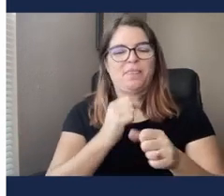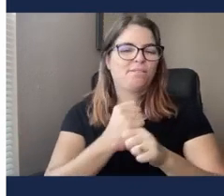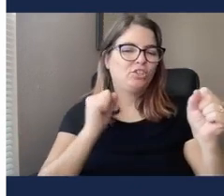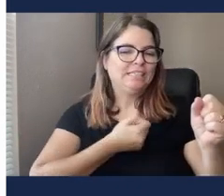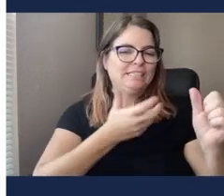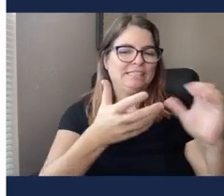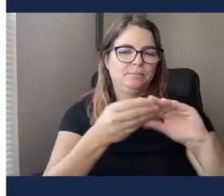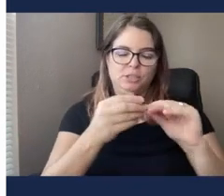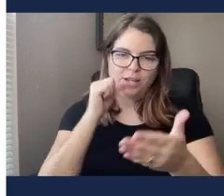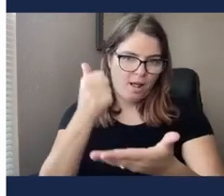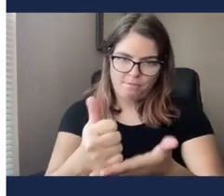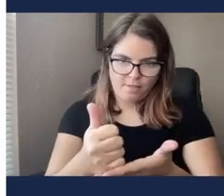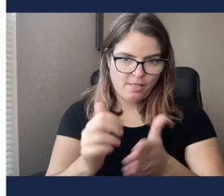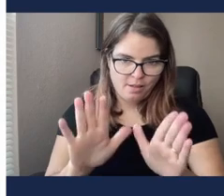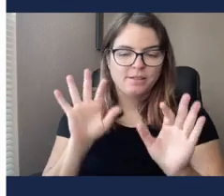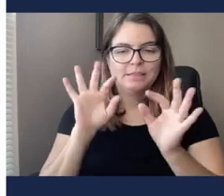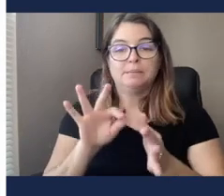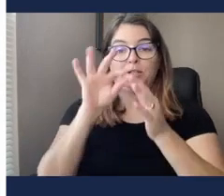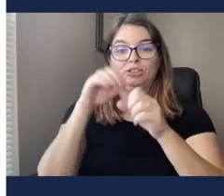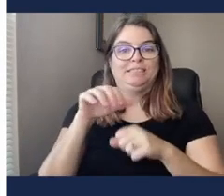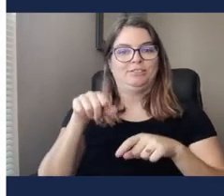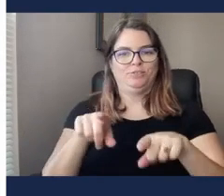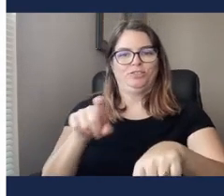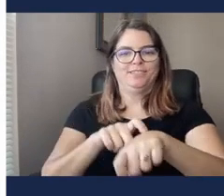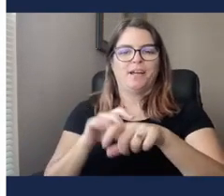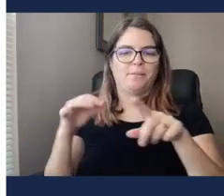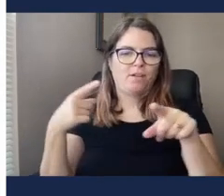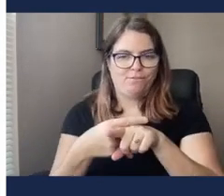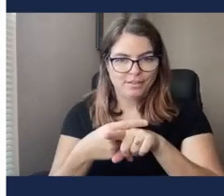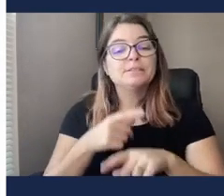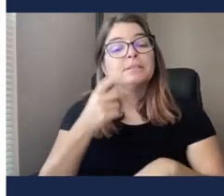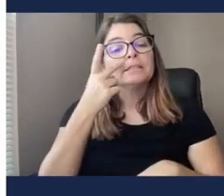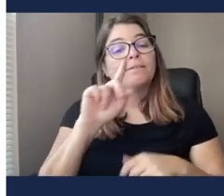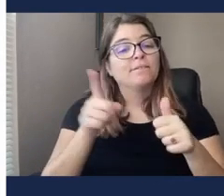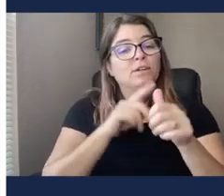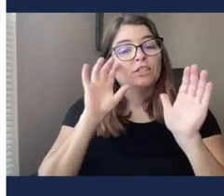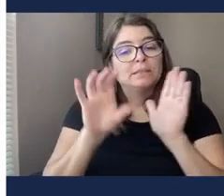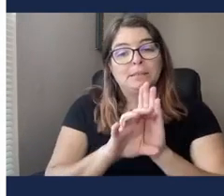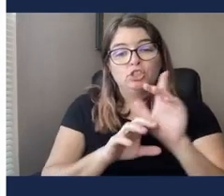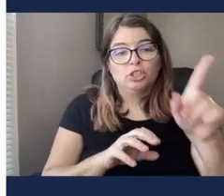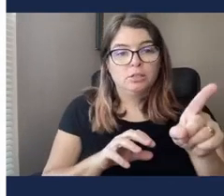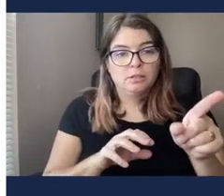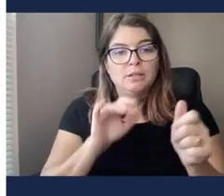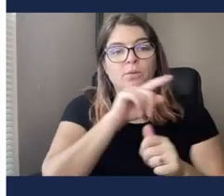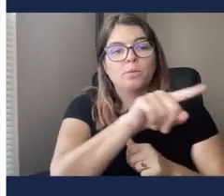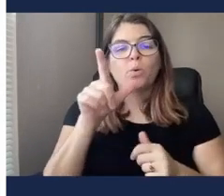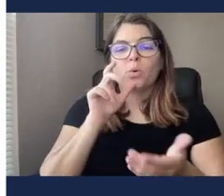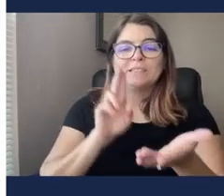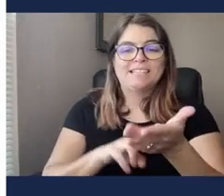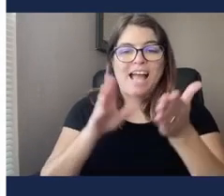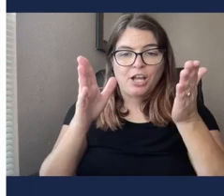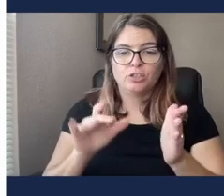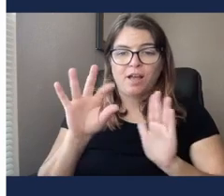helpful, particularly in times of conflict. So the first picture is of the signers of the